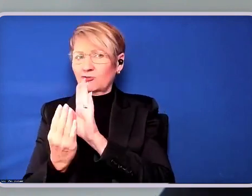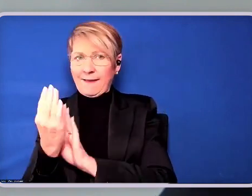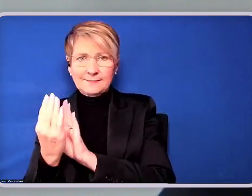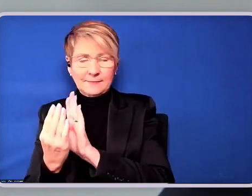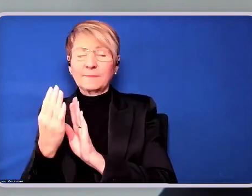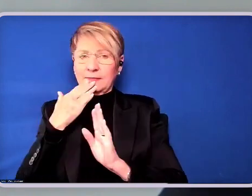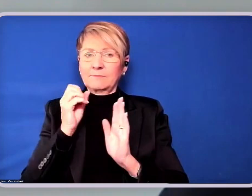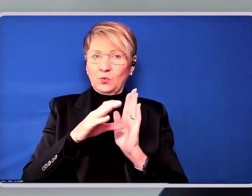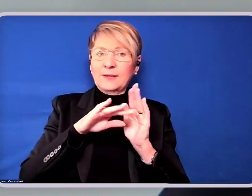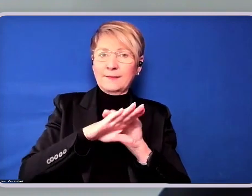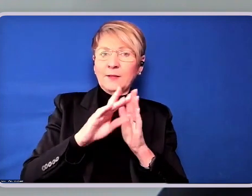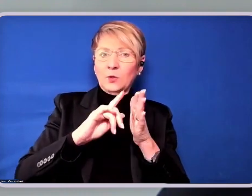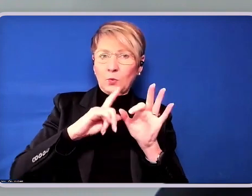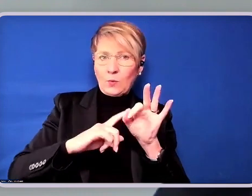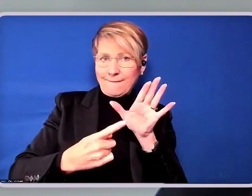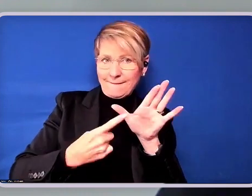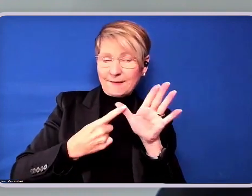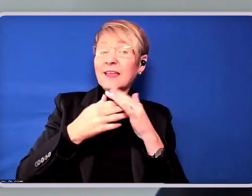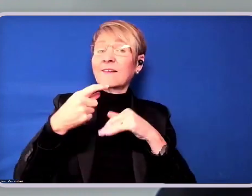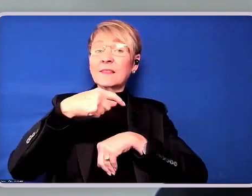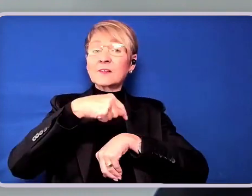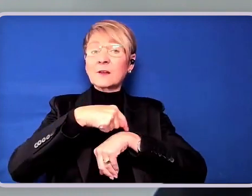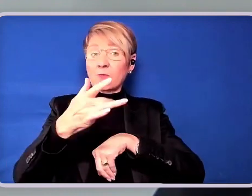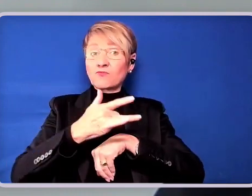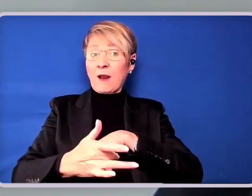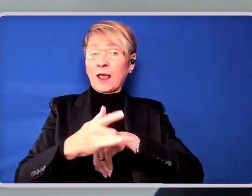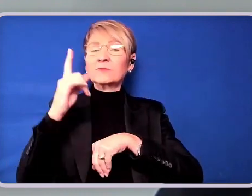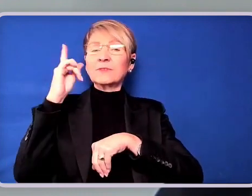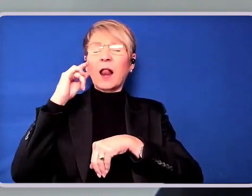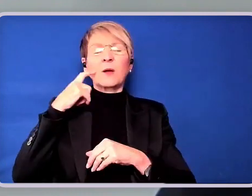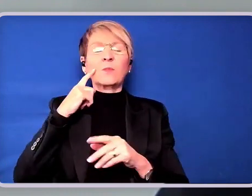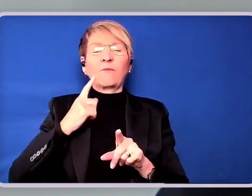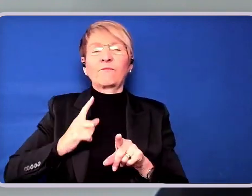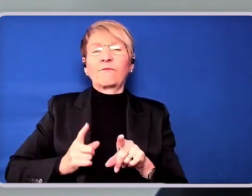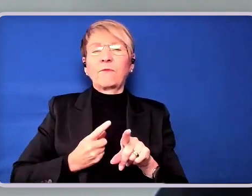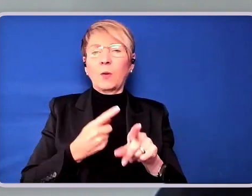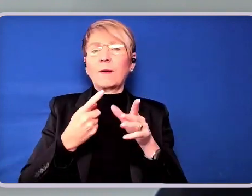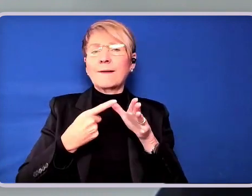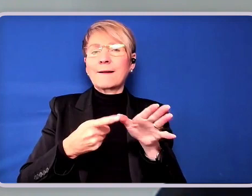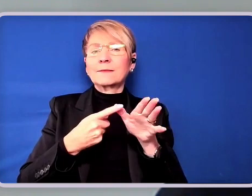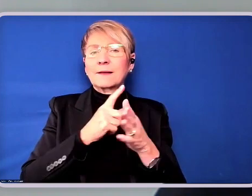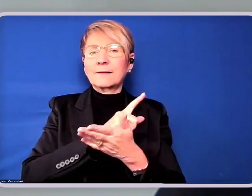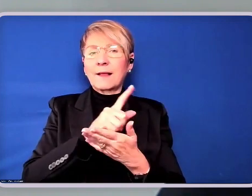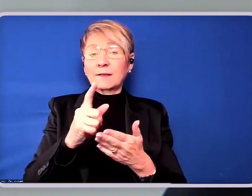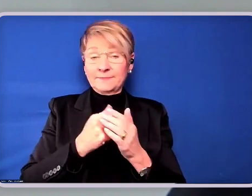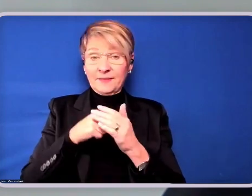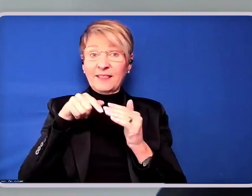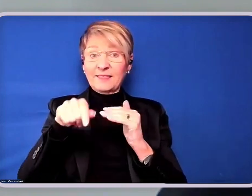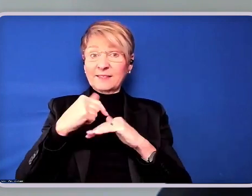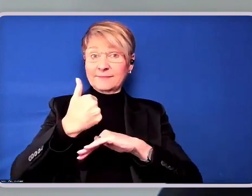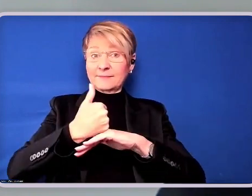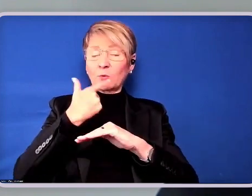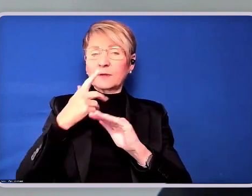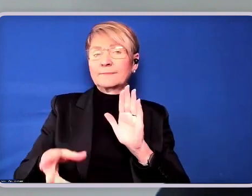answers after the session concludes. This session will be recorded and available on the DARU website for your reference, along with any